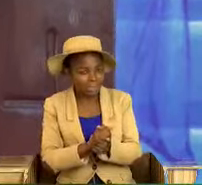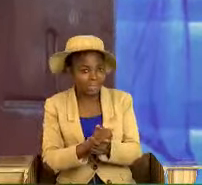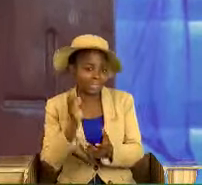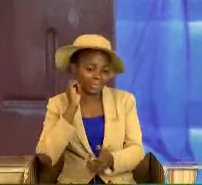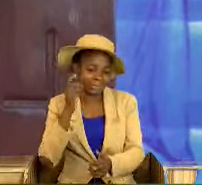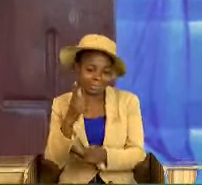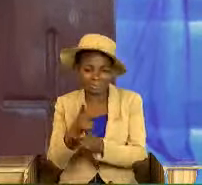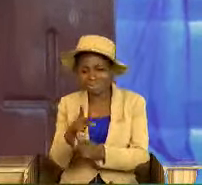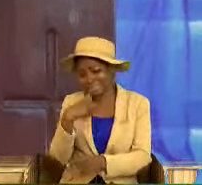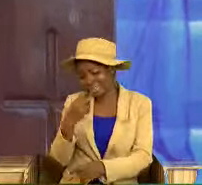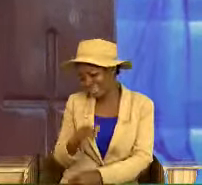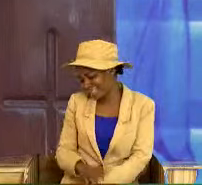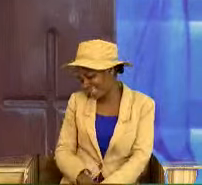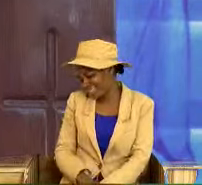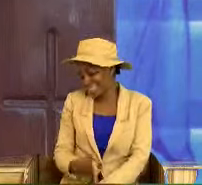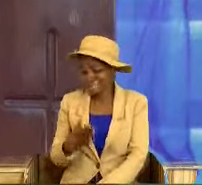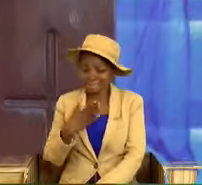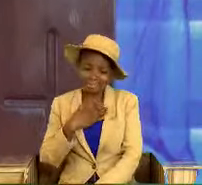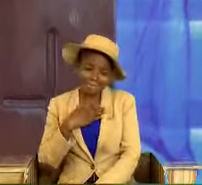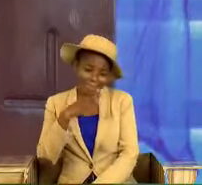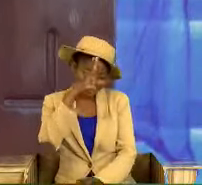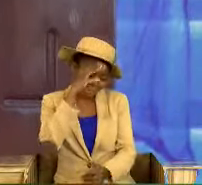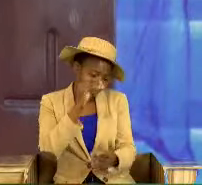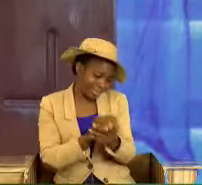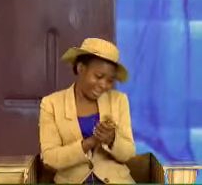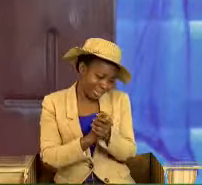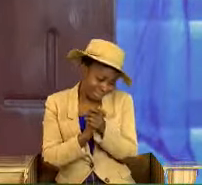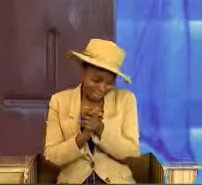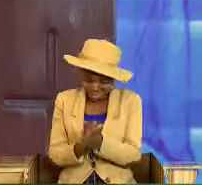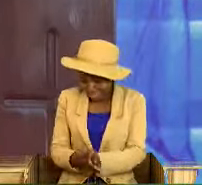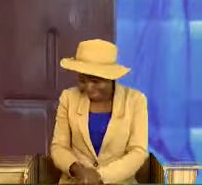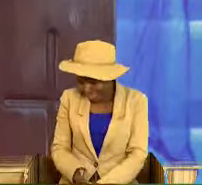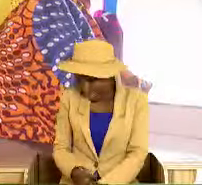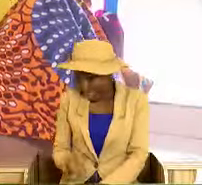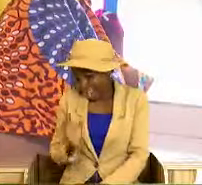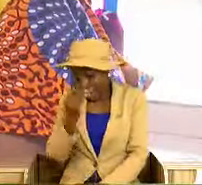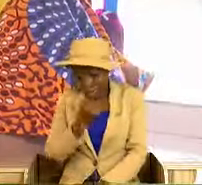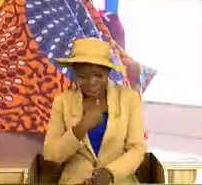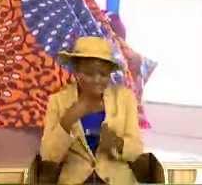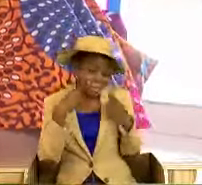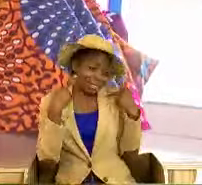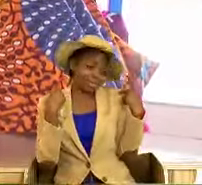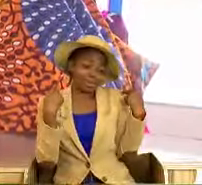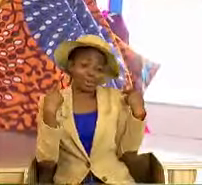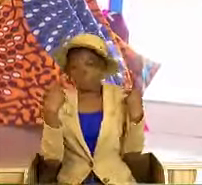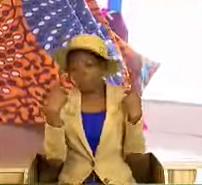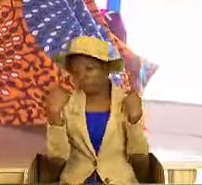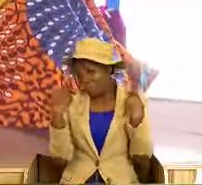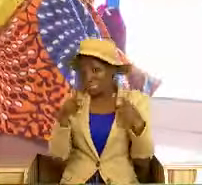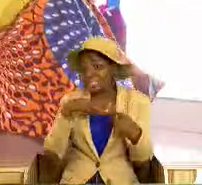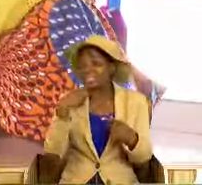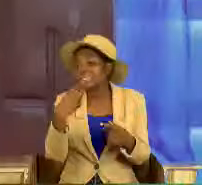man dad daddy our pastor